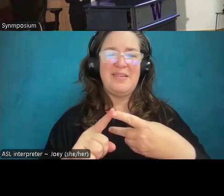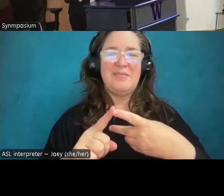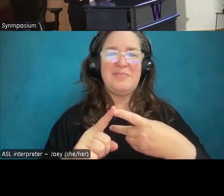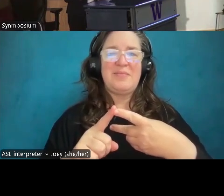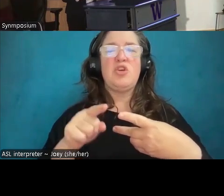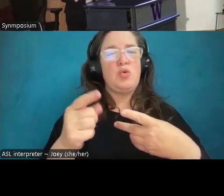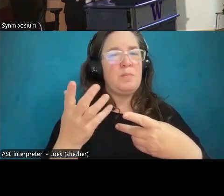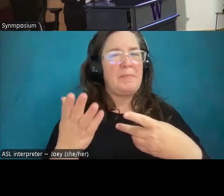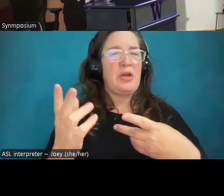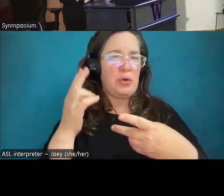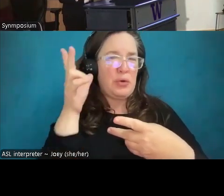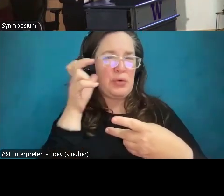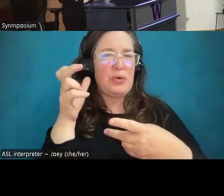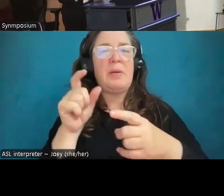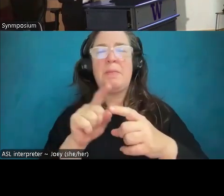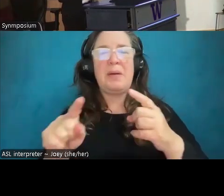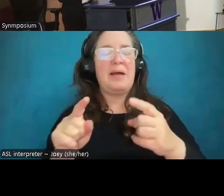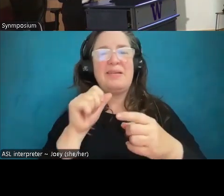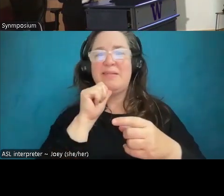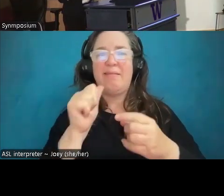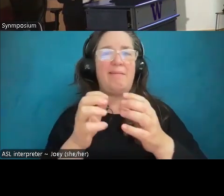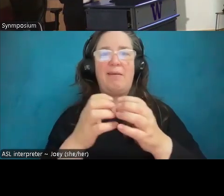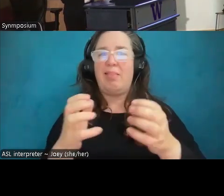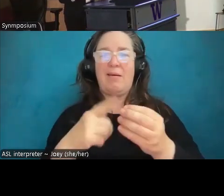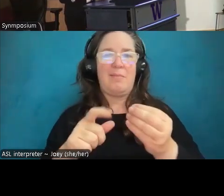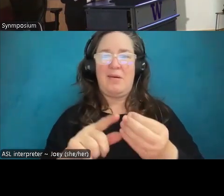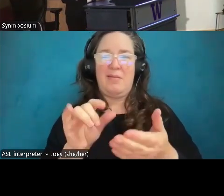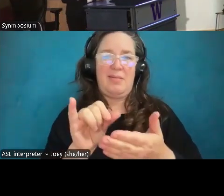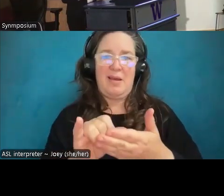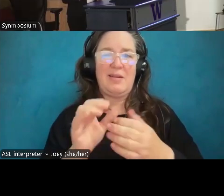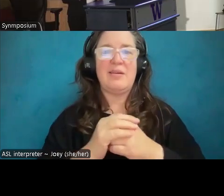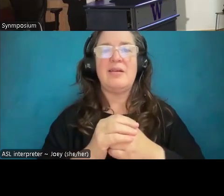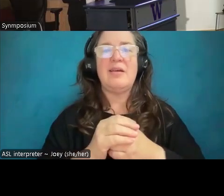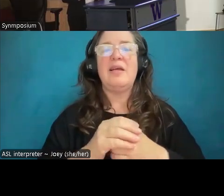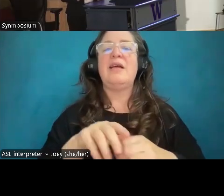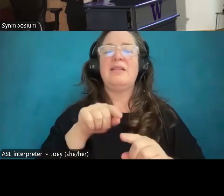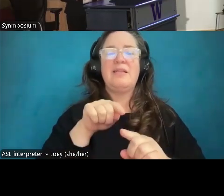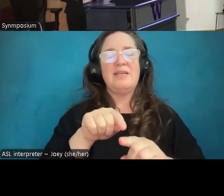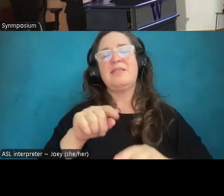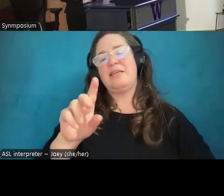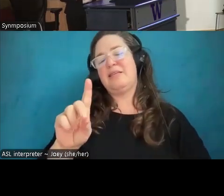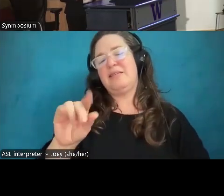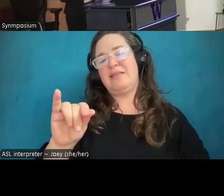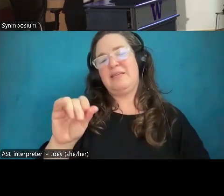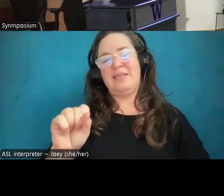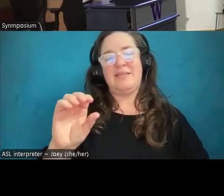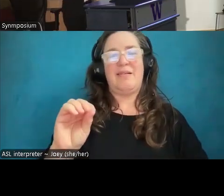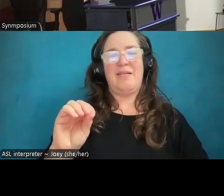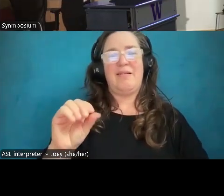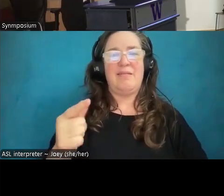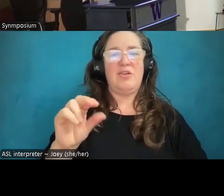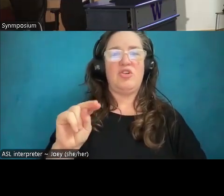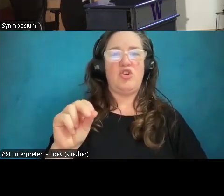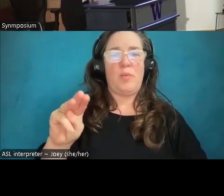it. This is a form of dysautonomia, and we see this in long COVID as well as other forms of dysautonomia. And this classically is that person